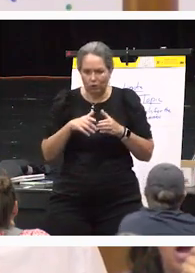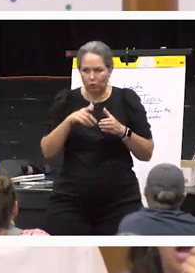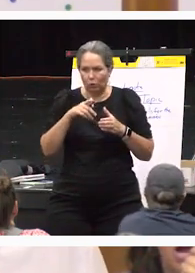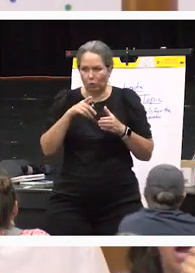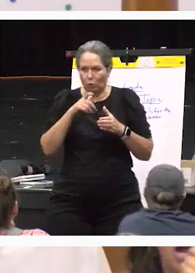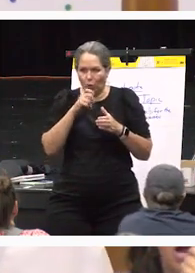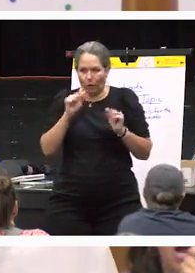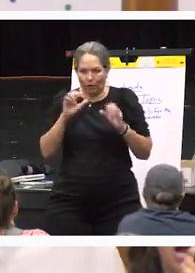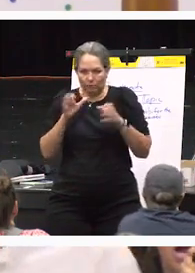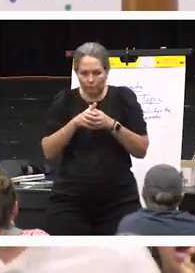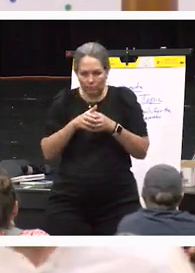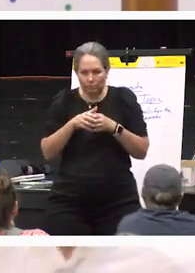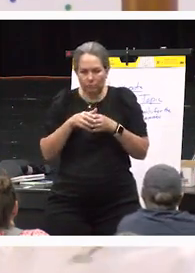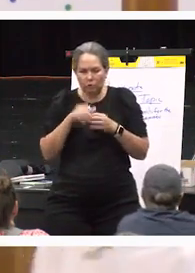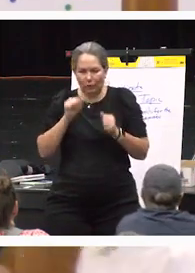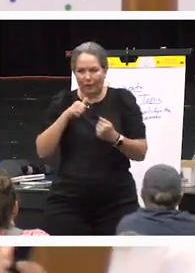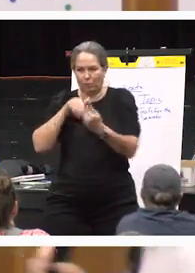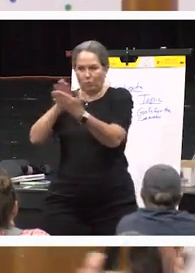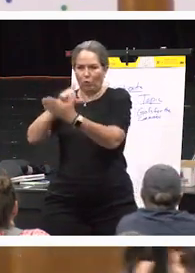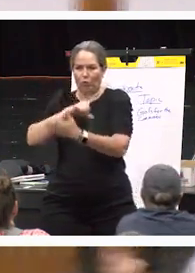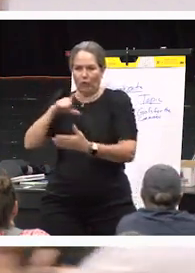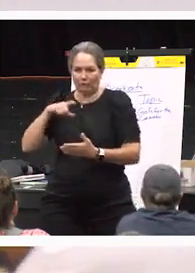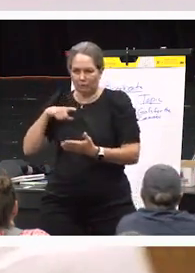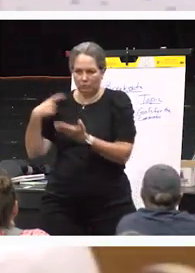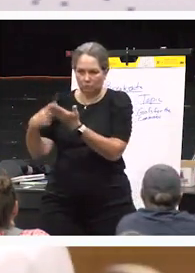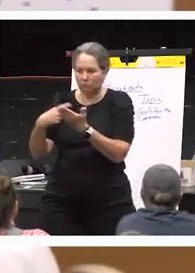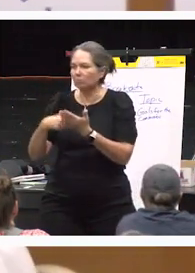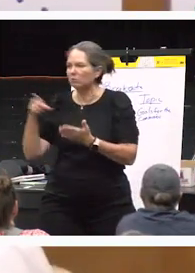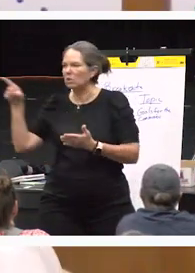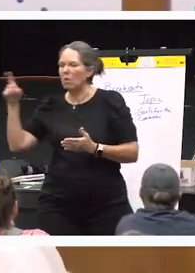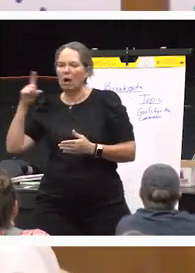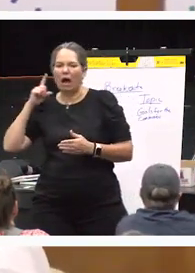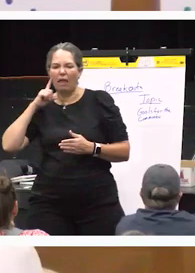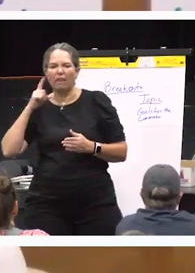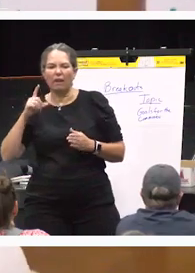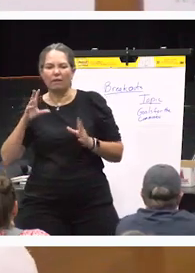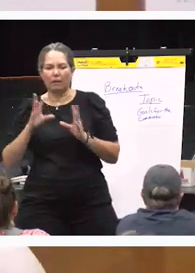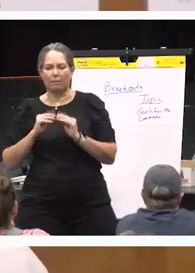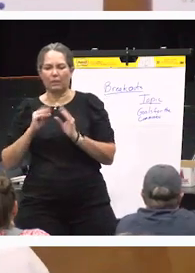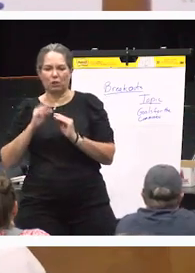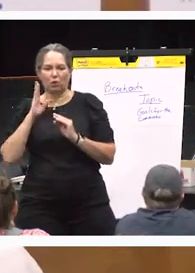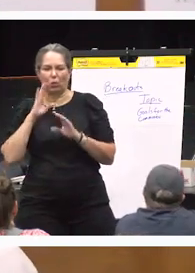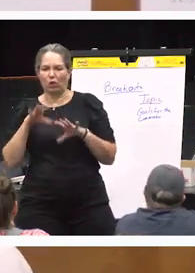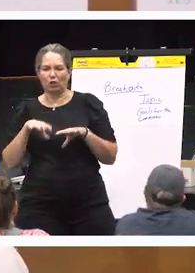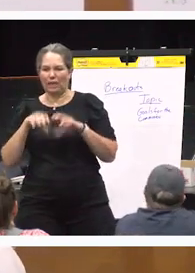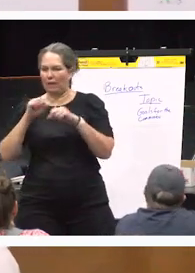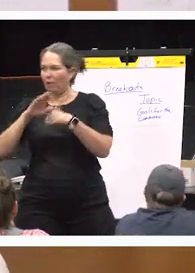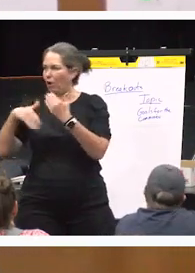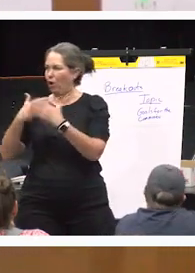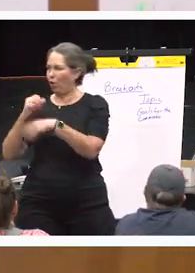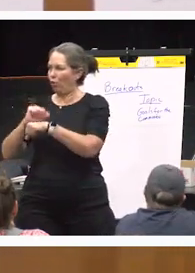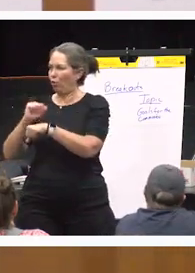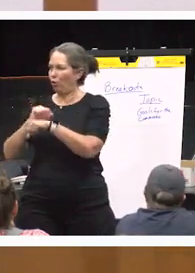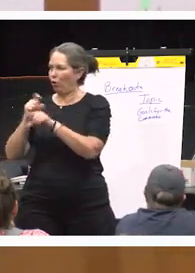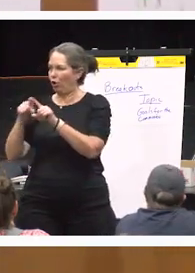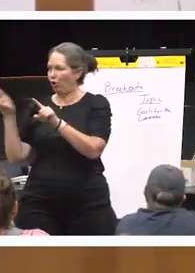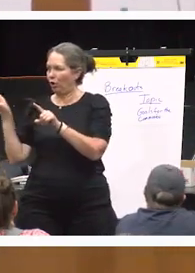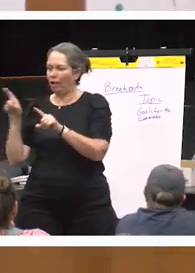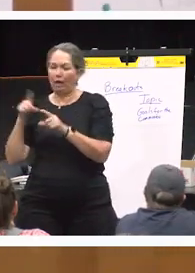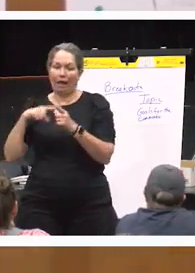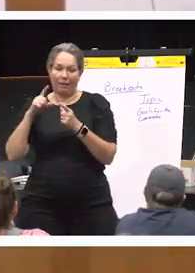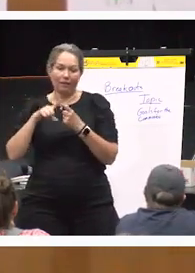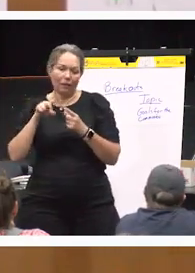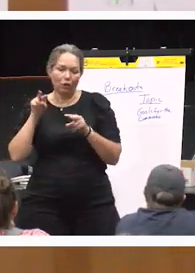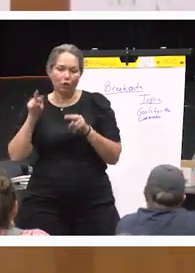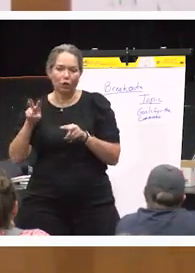the legislature. Yeah. I think you can. I think the commission will take on all of the work that's on the wall, and looking for state and federal money is one of